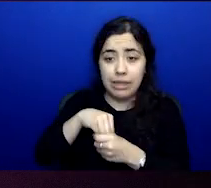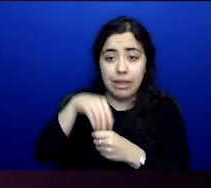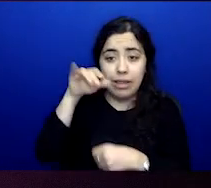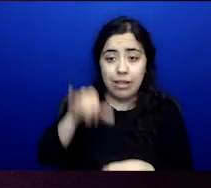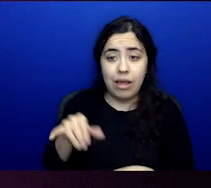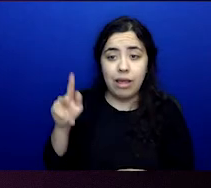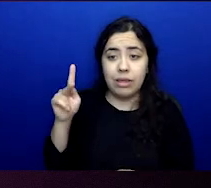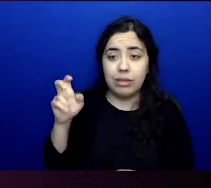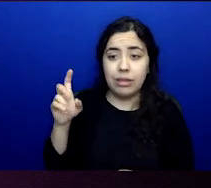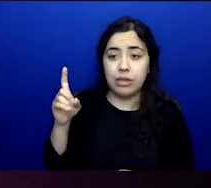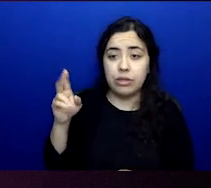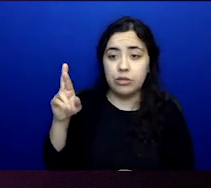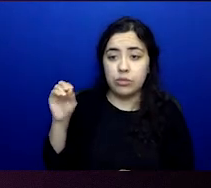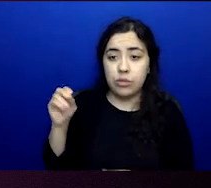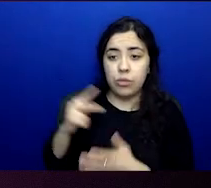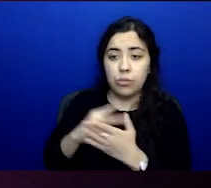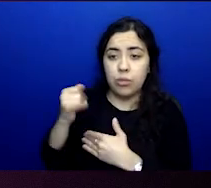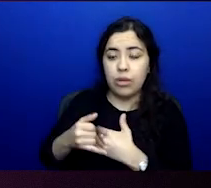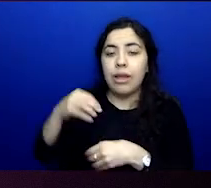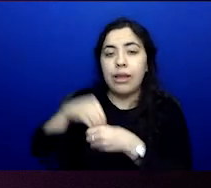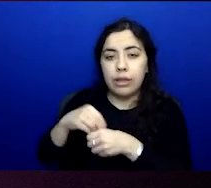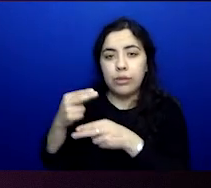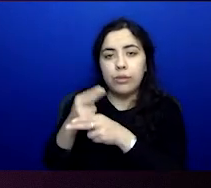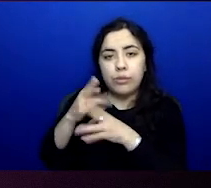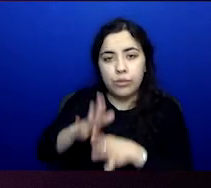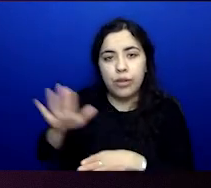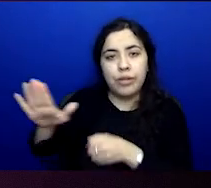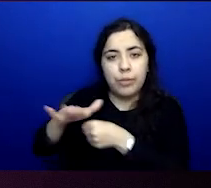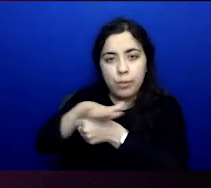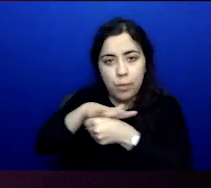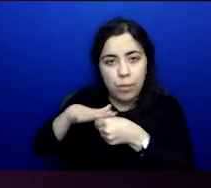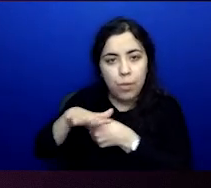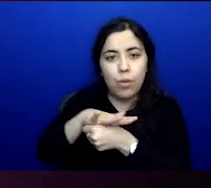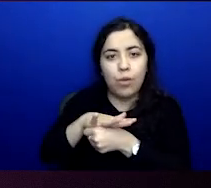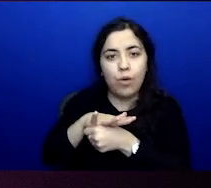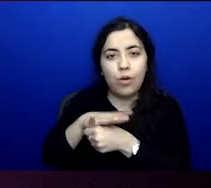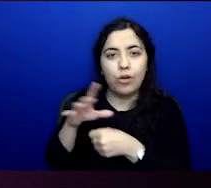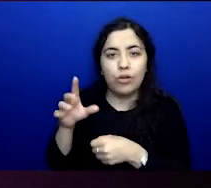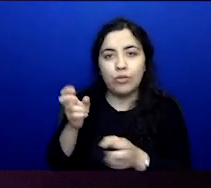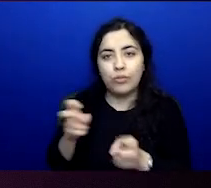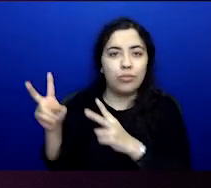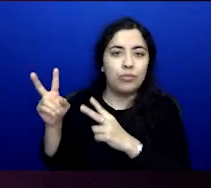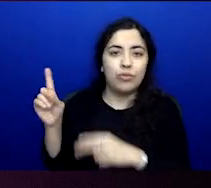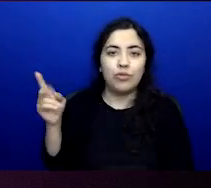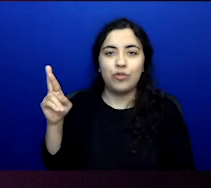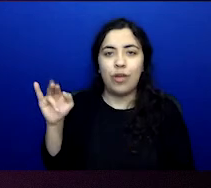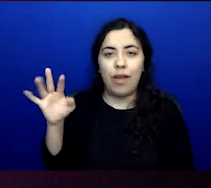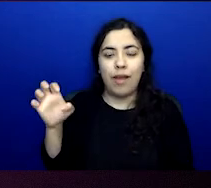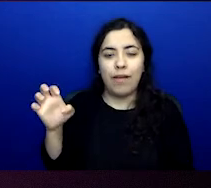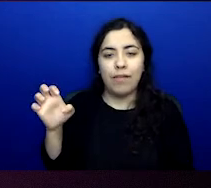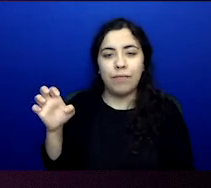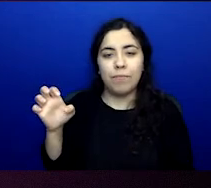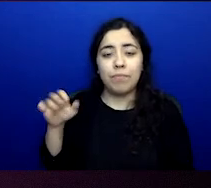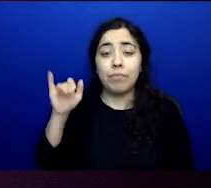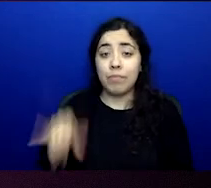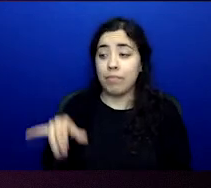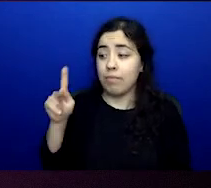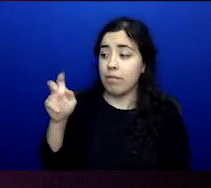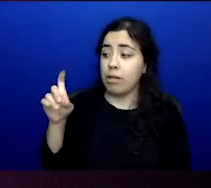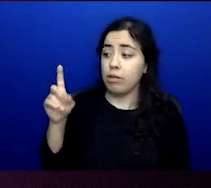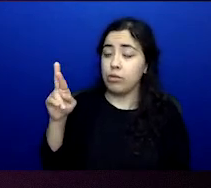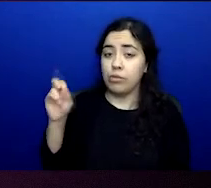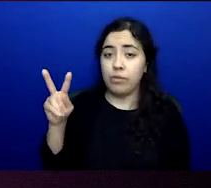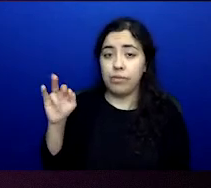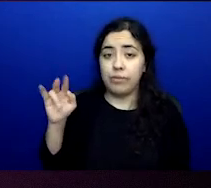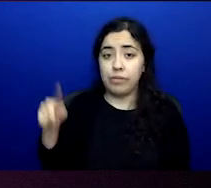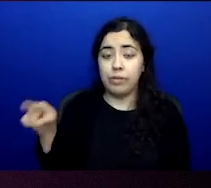the Kedro project, which sits within the user's local drive. And on spinning up the Kedro-viz from the